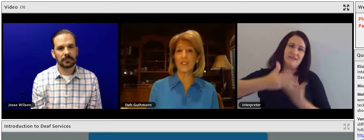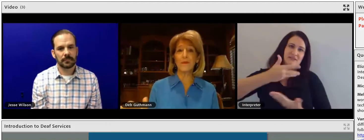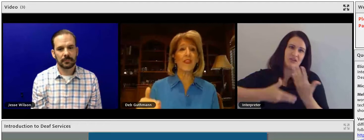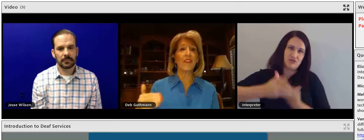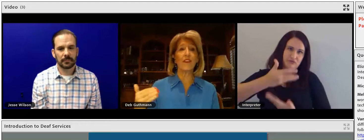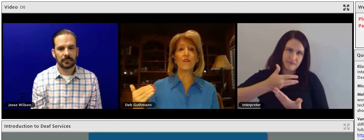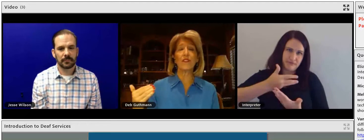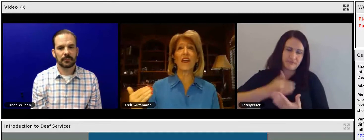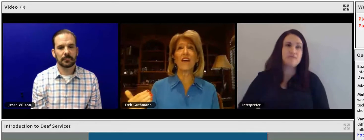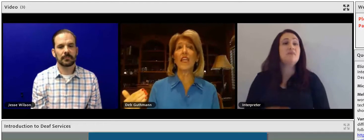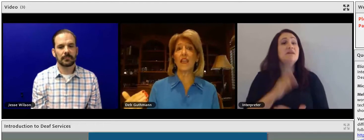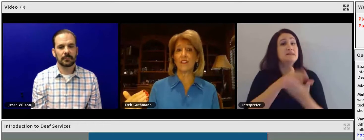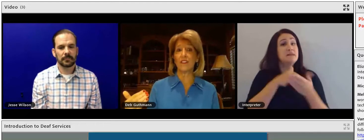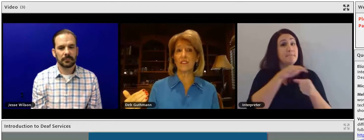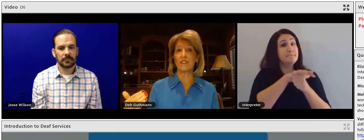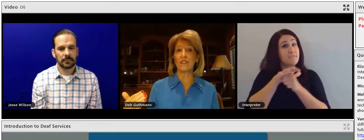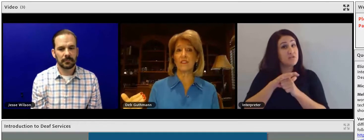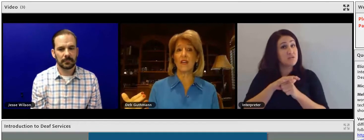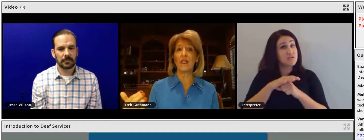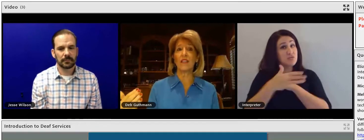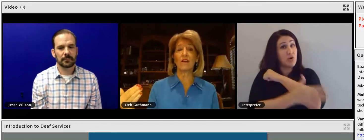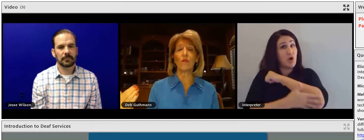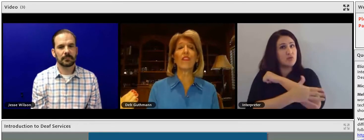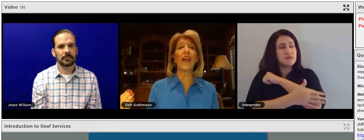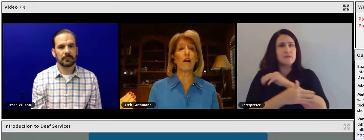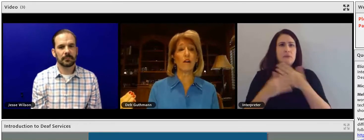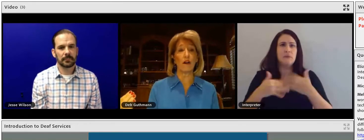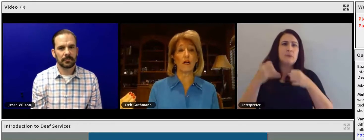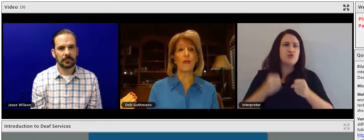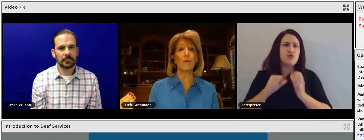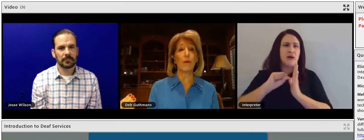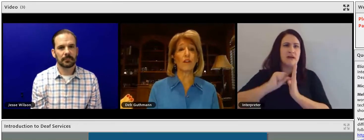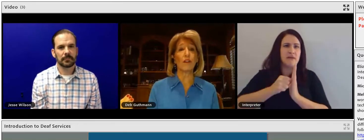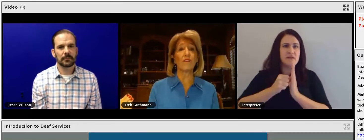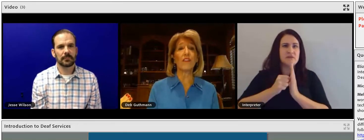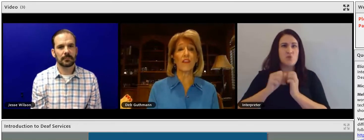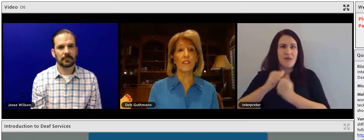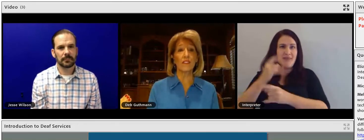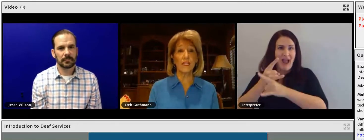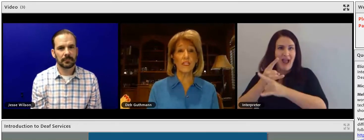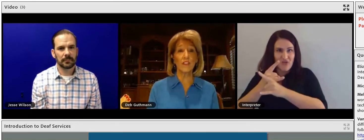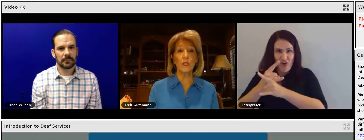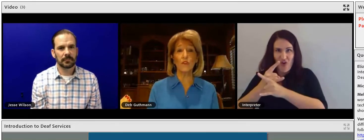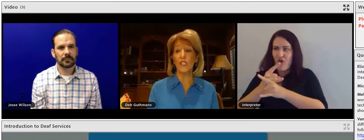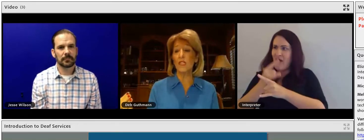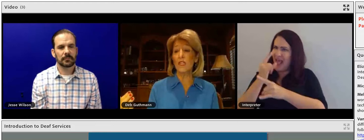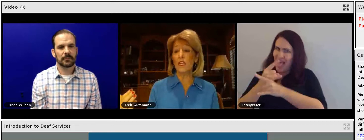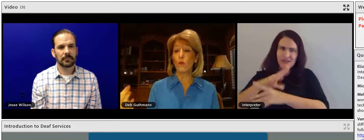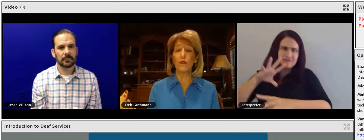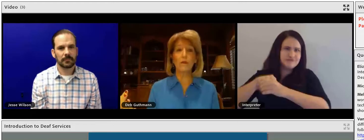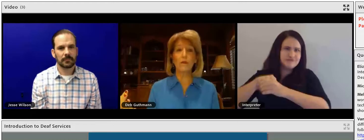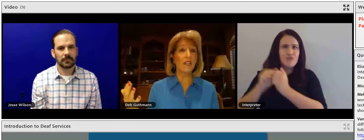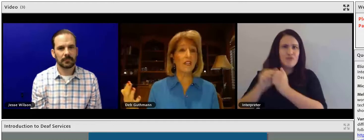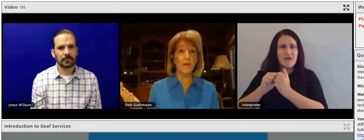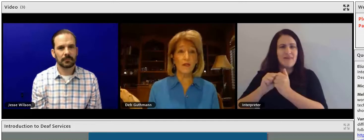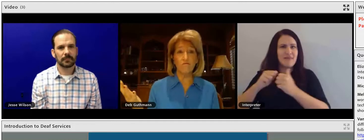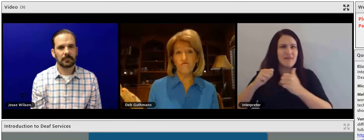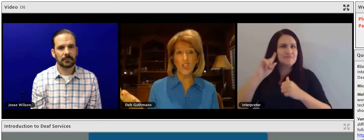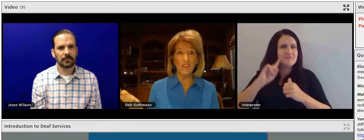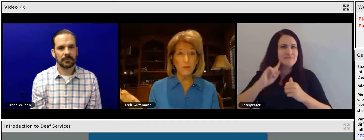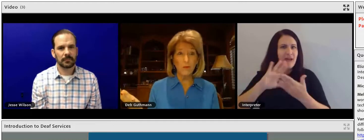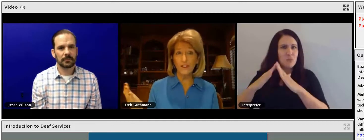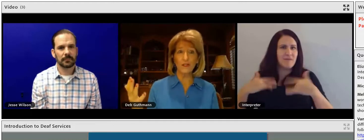some parts of the country, there's a heavy emphasis with alcohol being part of events in the deaf community.